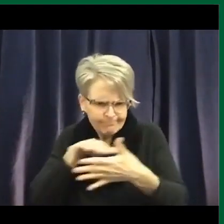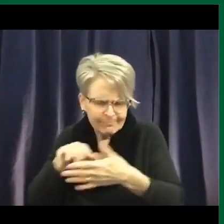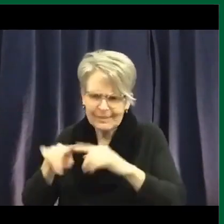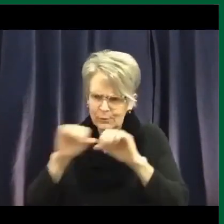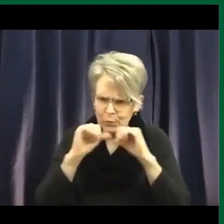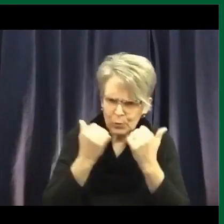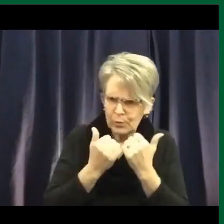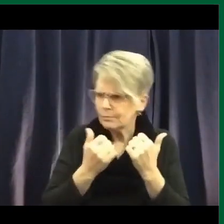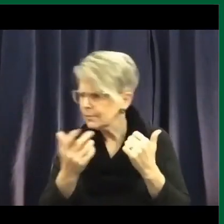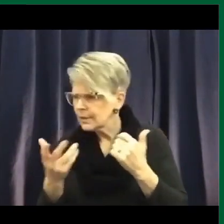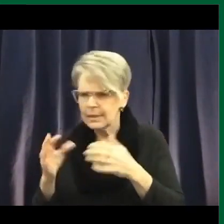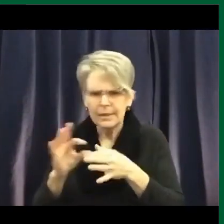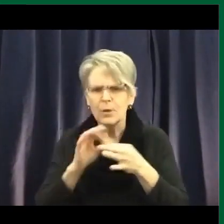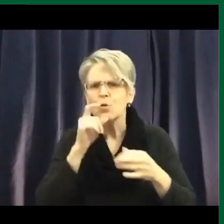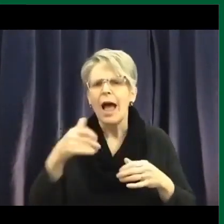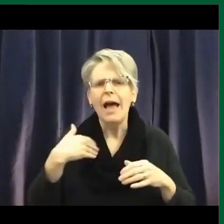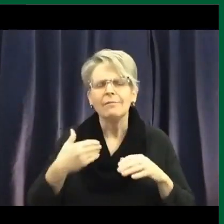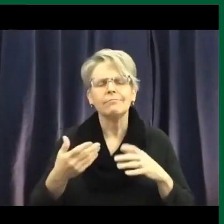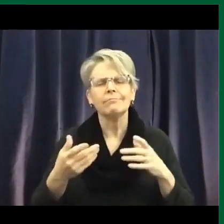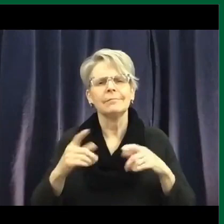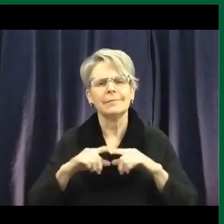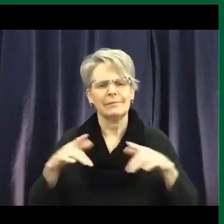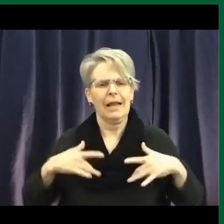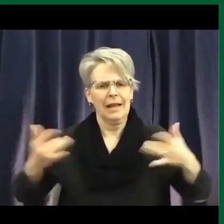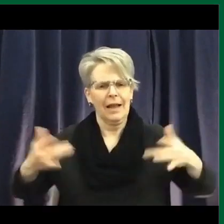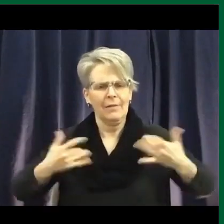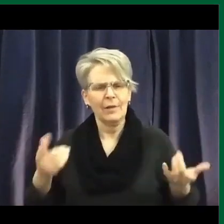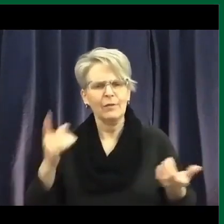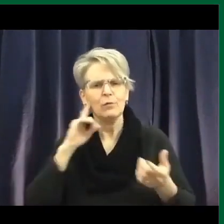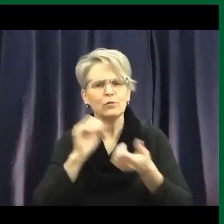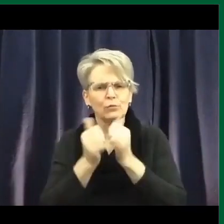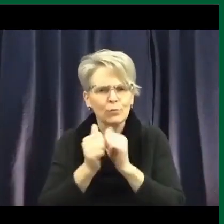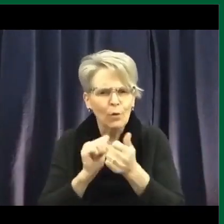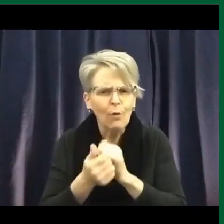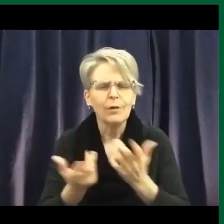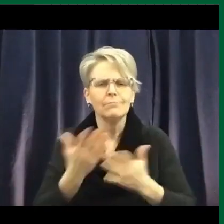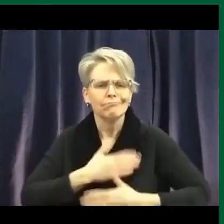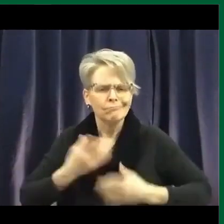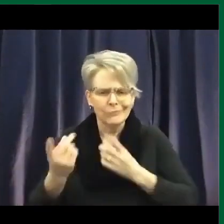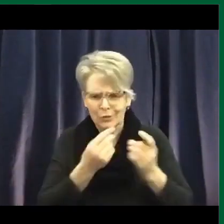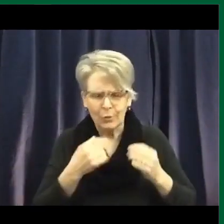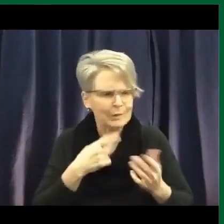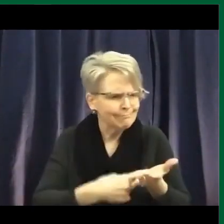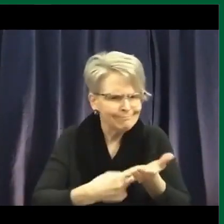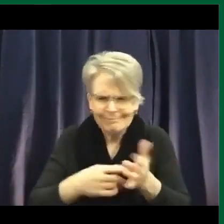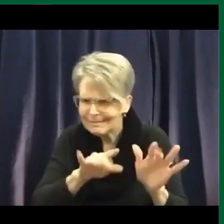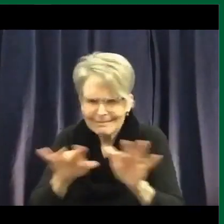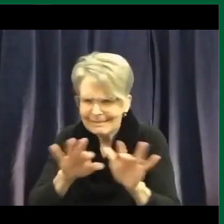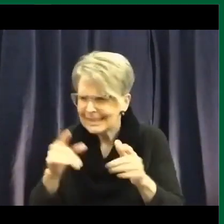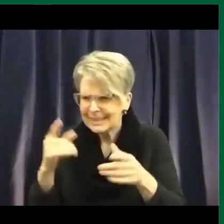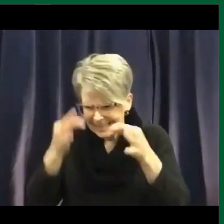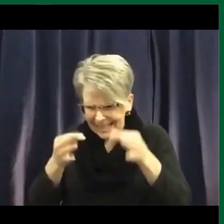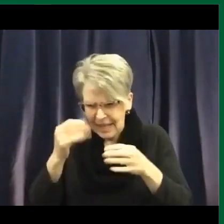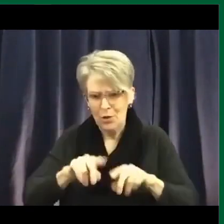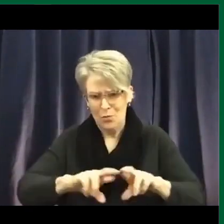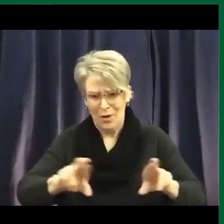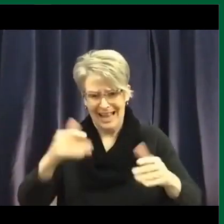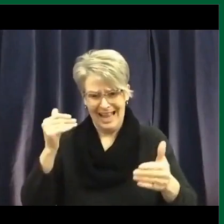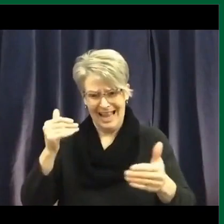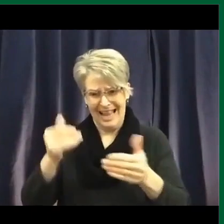who operate seasonal activities, sports and recreational activities in our communities so that they can prepare for their spring seasons and